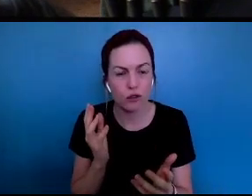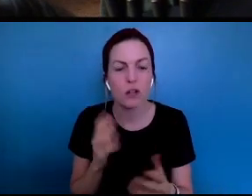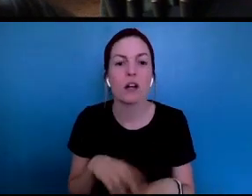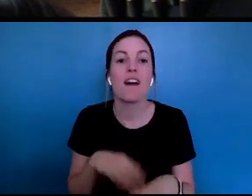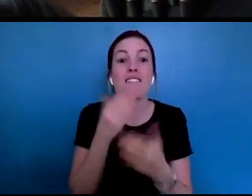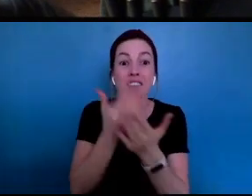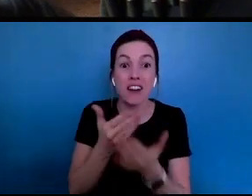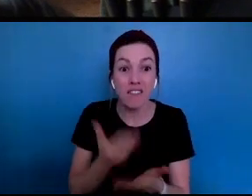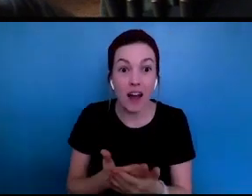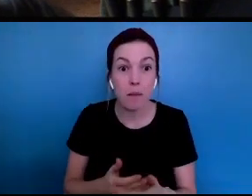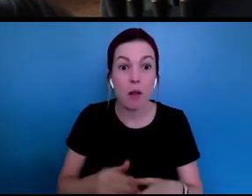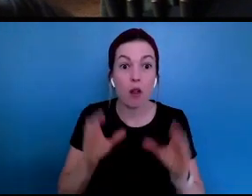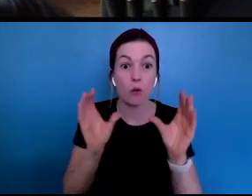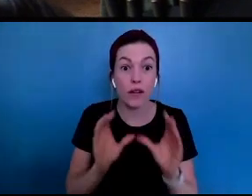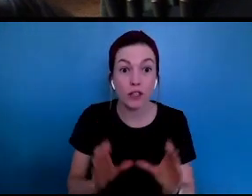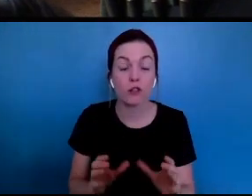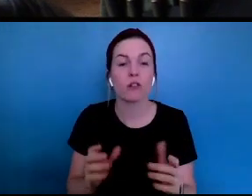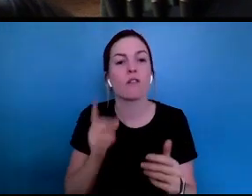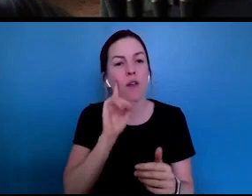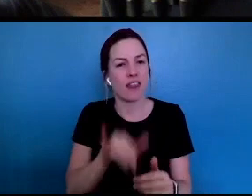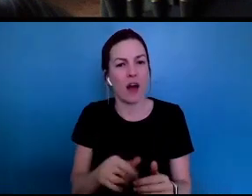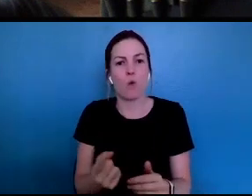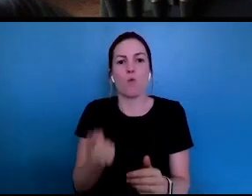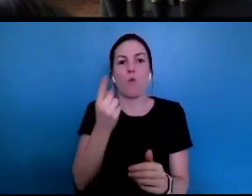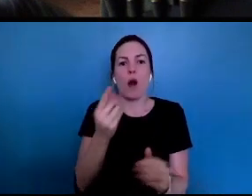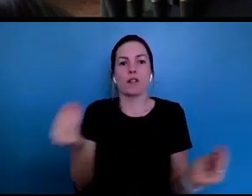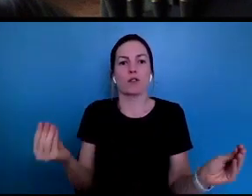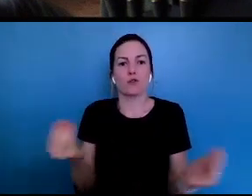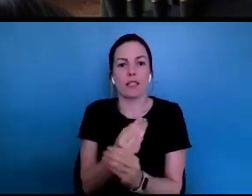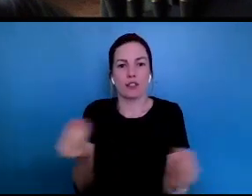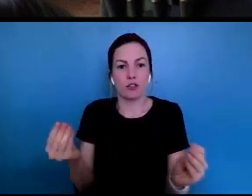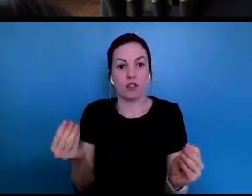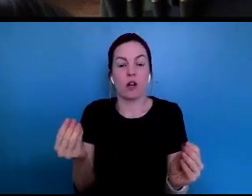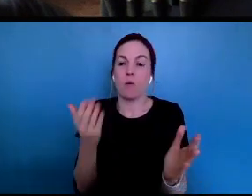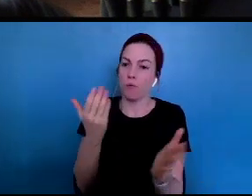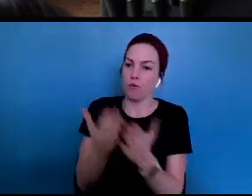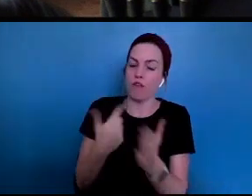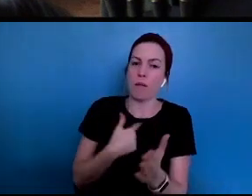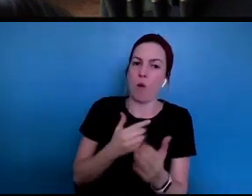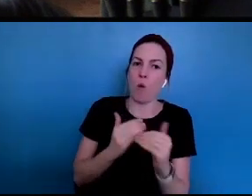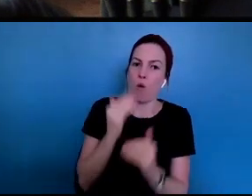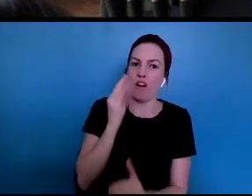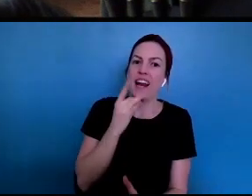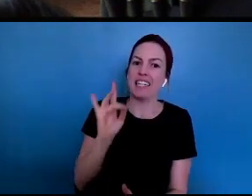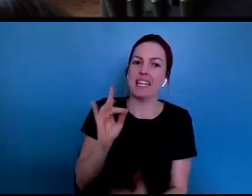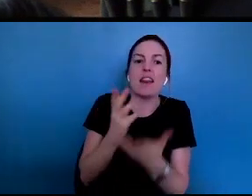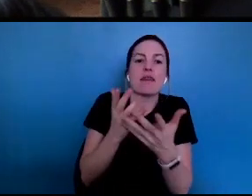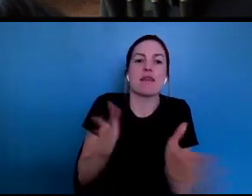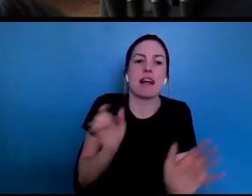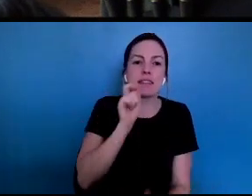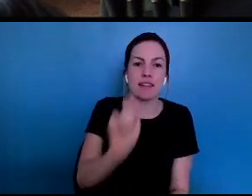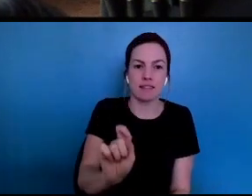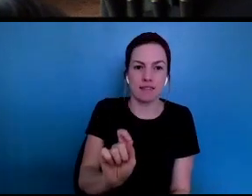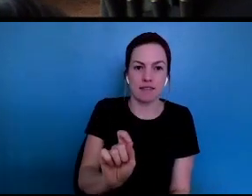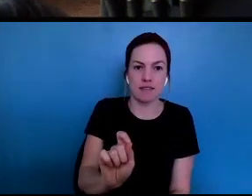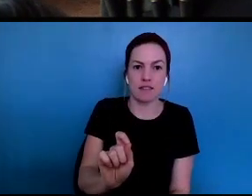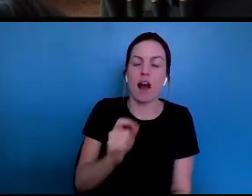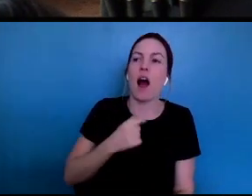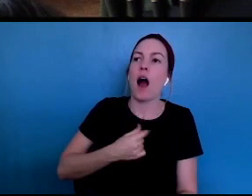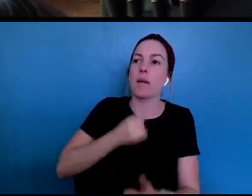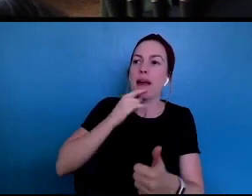like that for that one transaction to prove that I'm over 18, but nothing more. I'm 18 and I'm a human and nothing